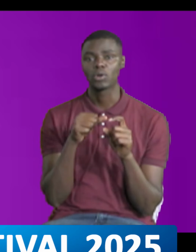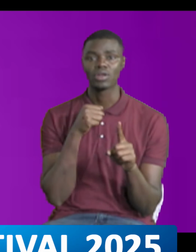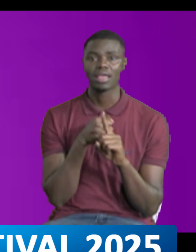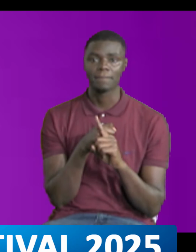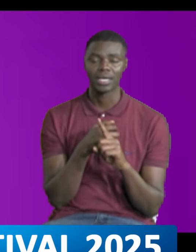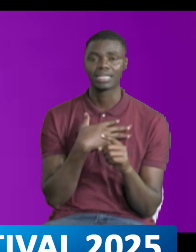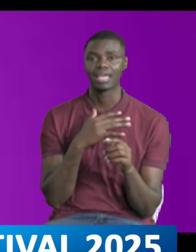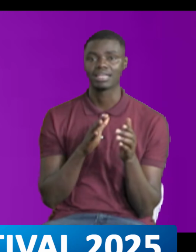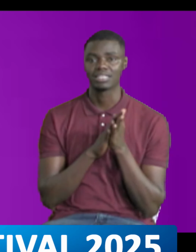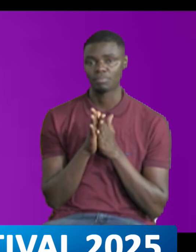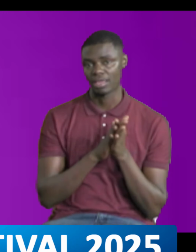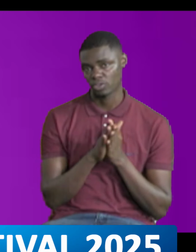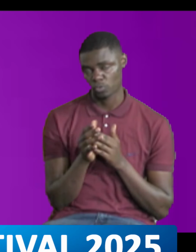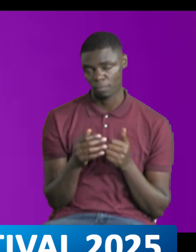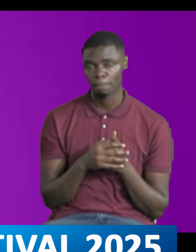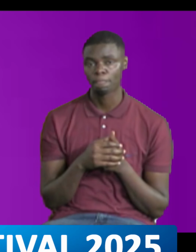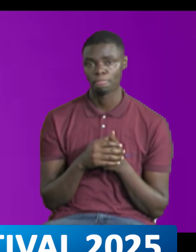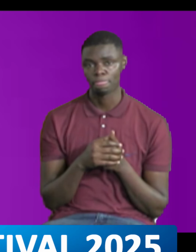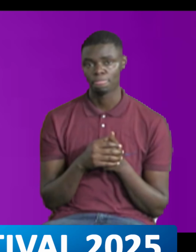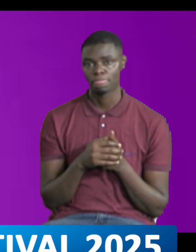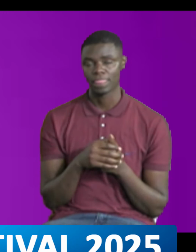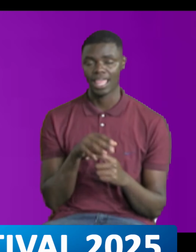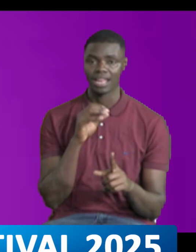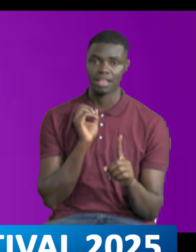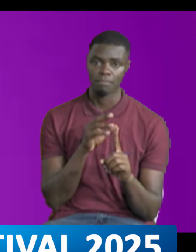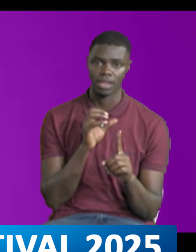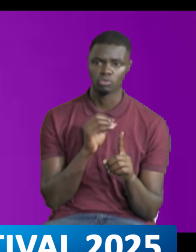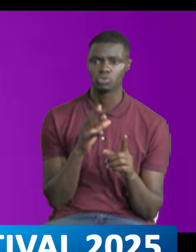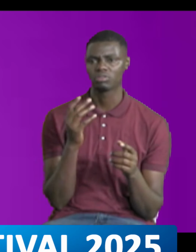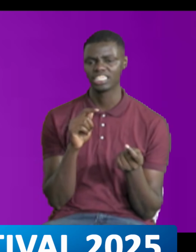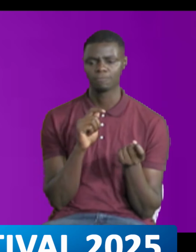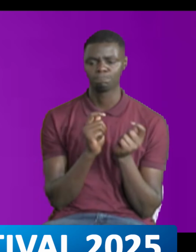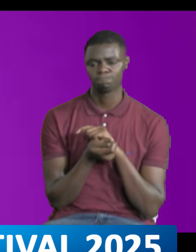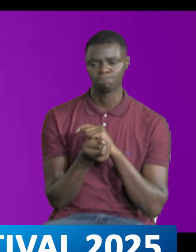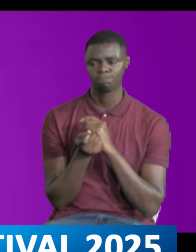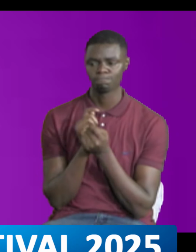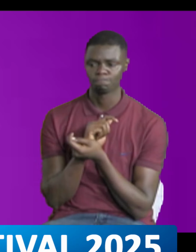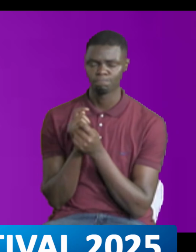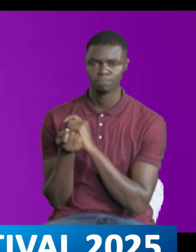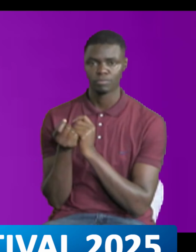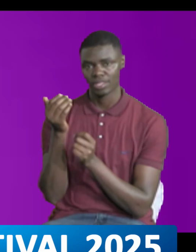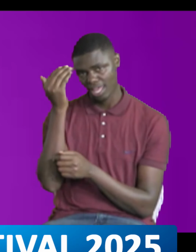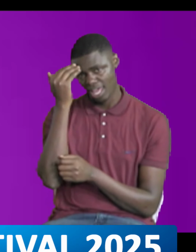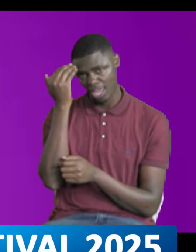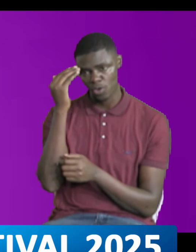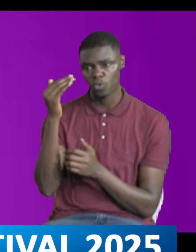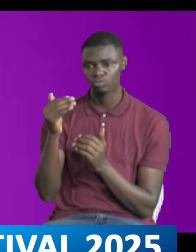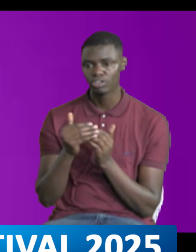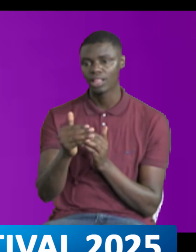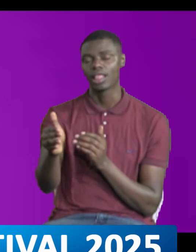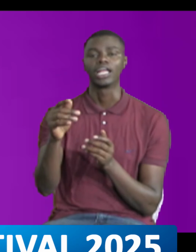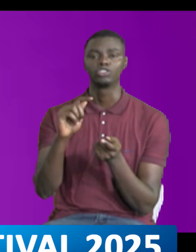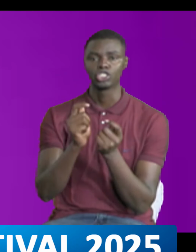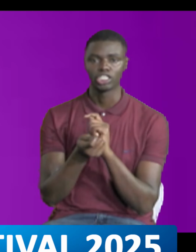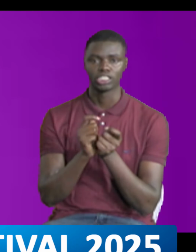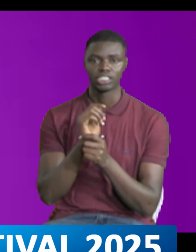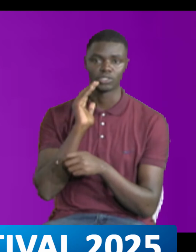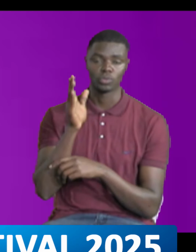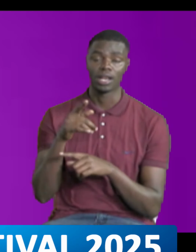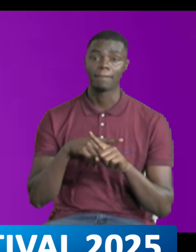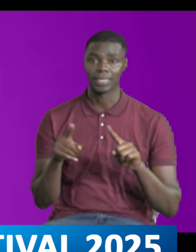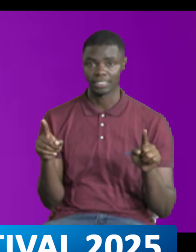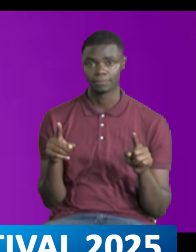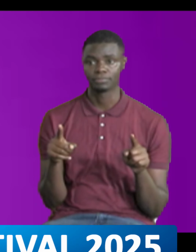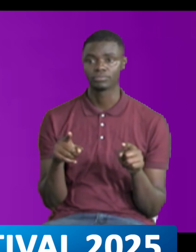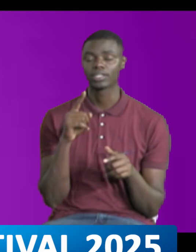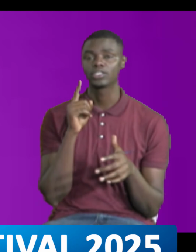and inspiration. So it keeps changing, and I know it will definitely continue to change, but